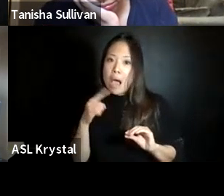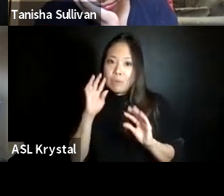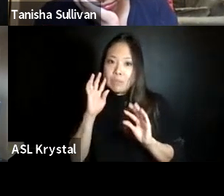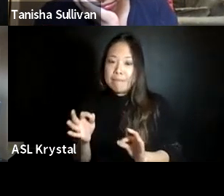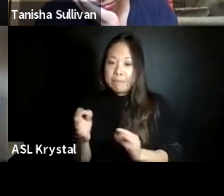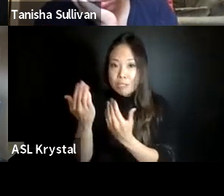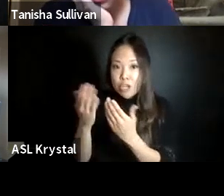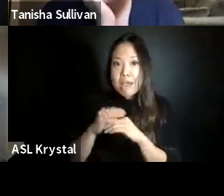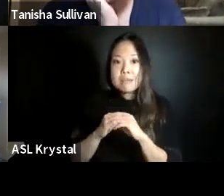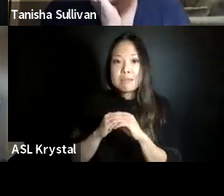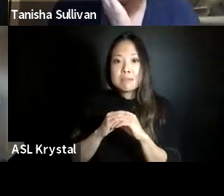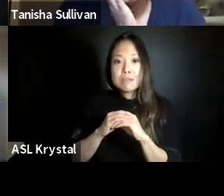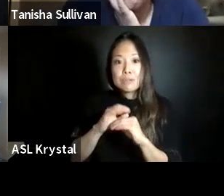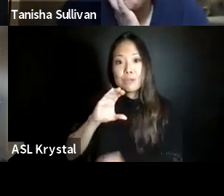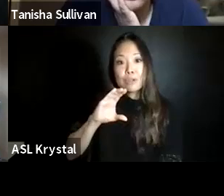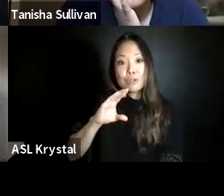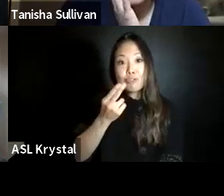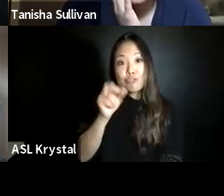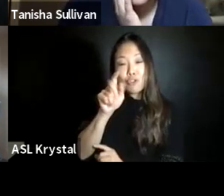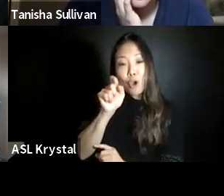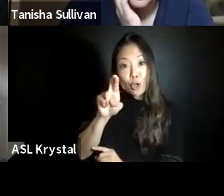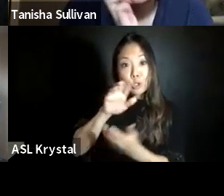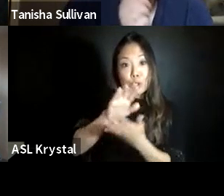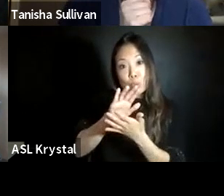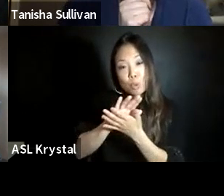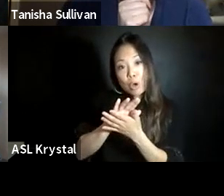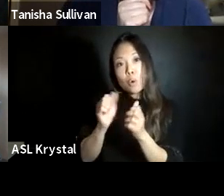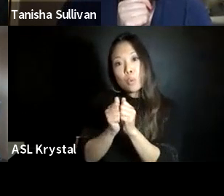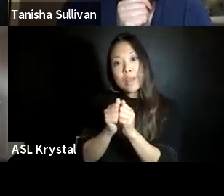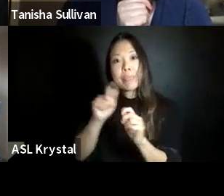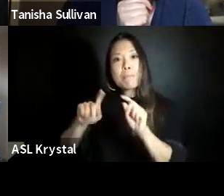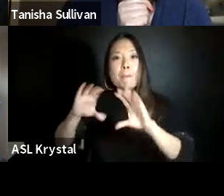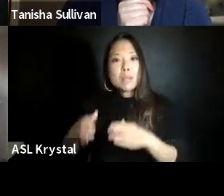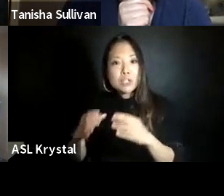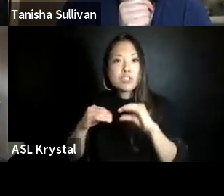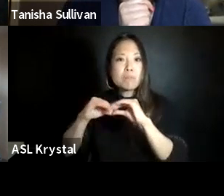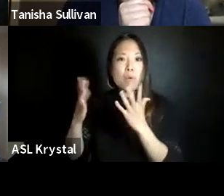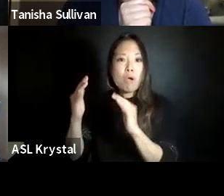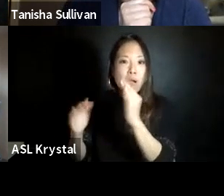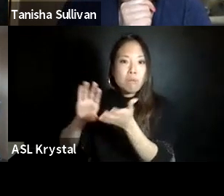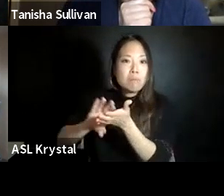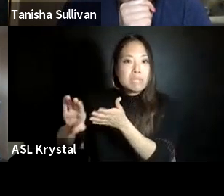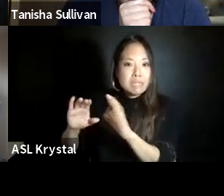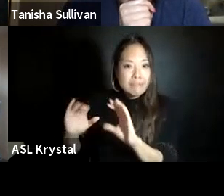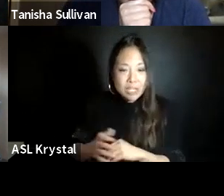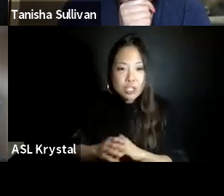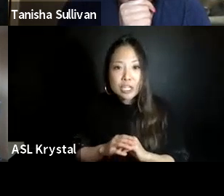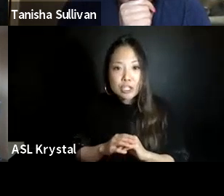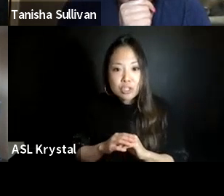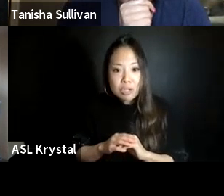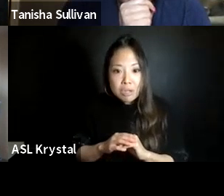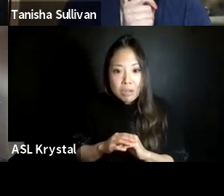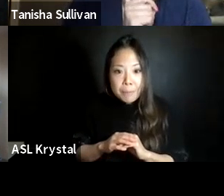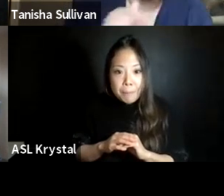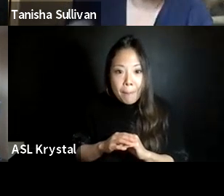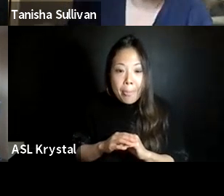with a more disadvantaged population and a very advantaged independent school shouldn't be in the same